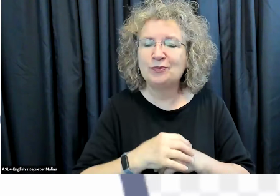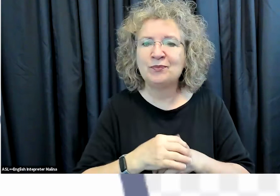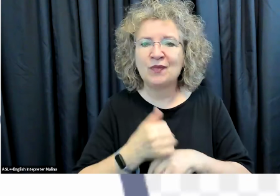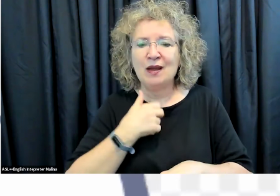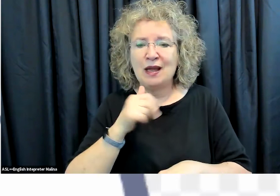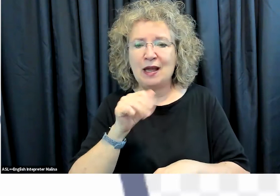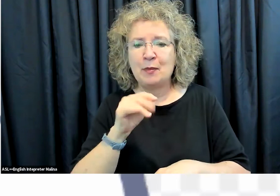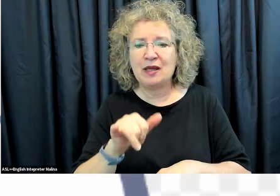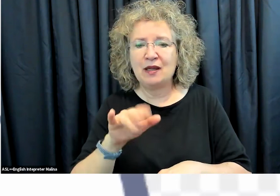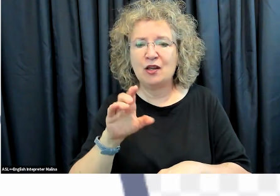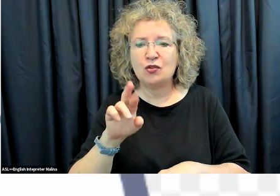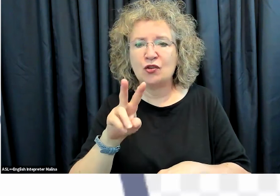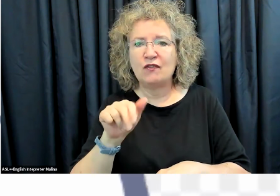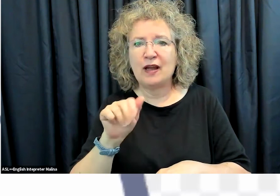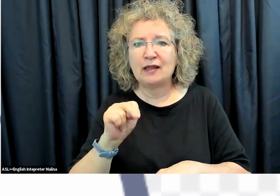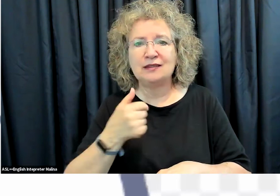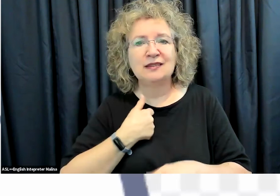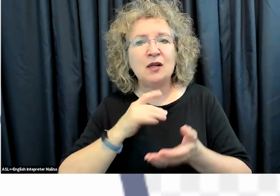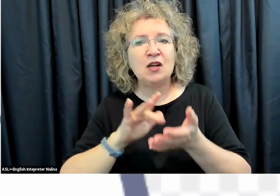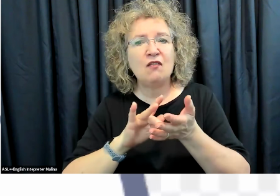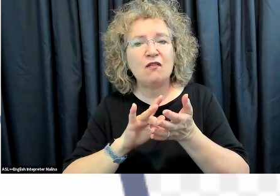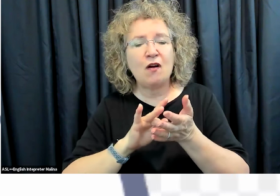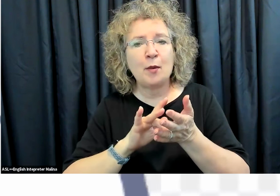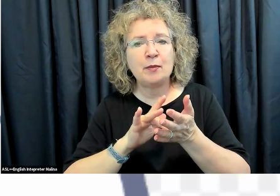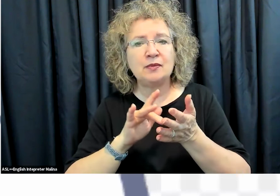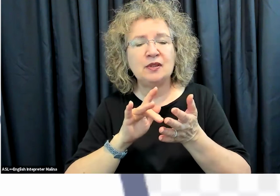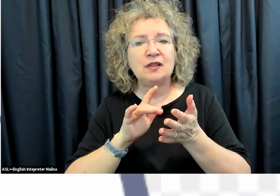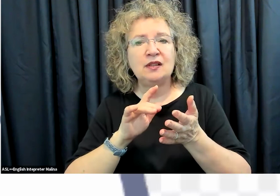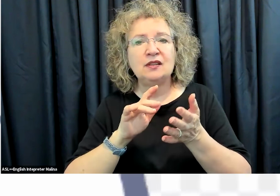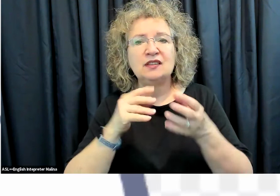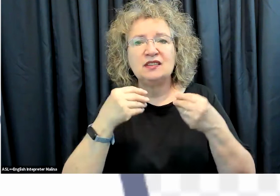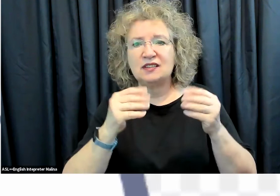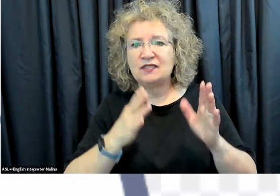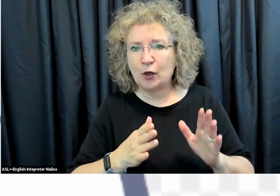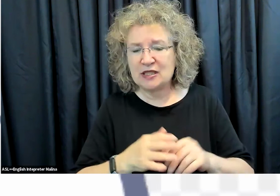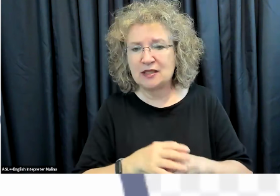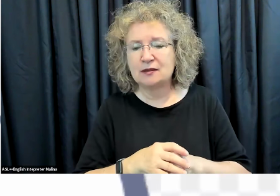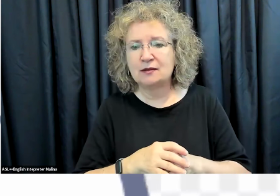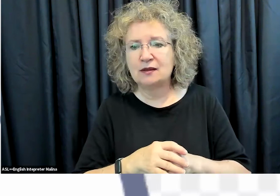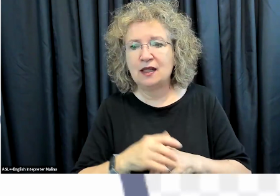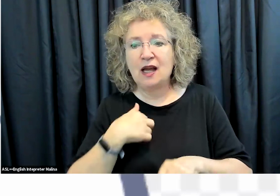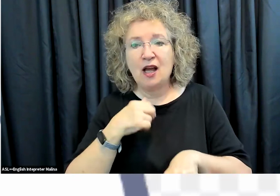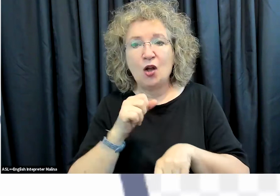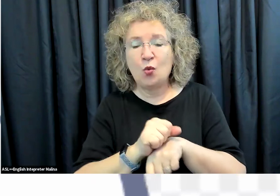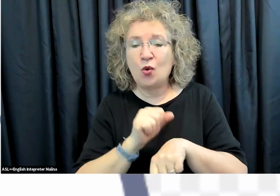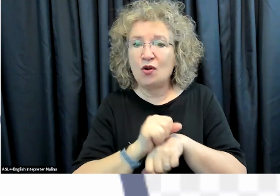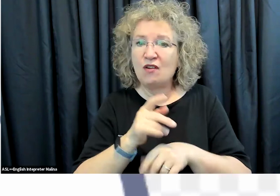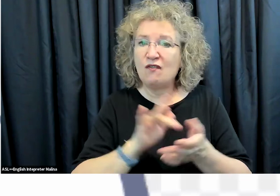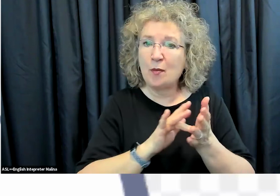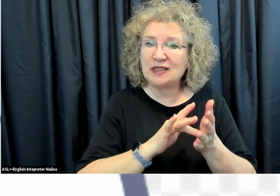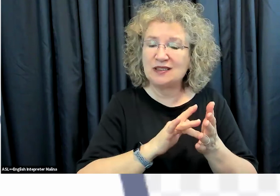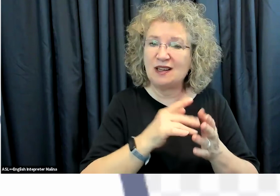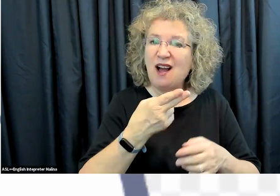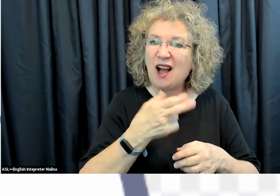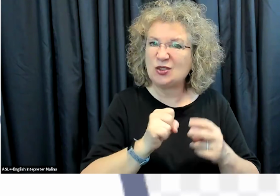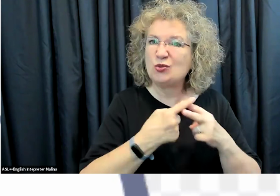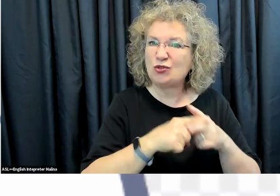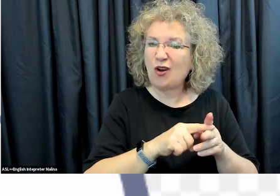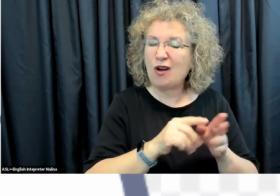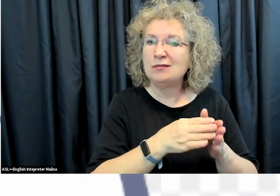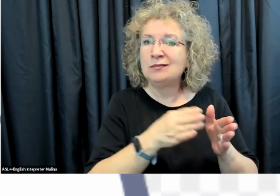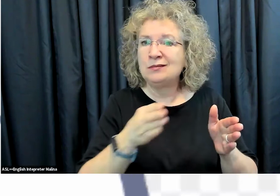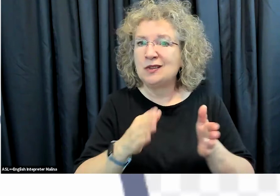a pharmacist. I've been working in pharmacy since high school and then as a pharmacist for the past 20 years,